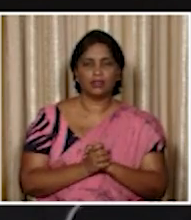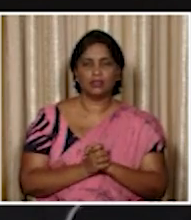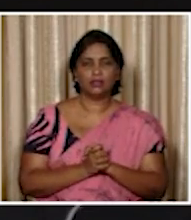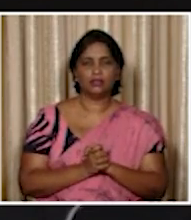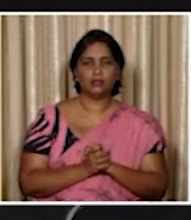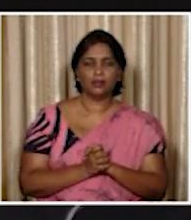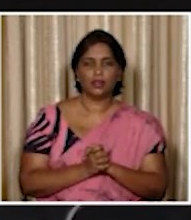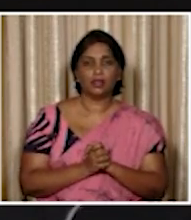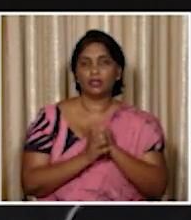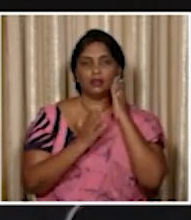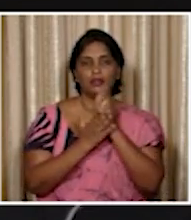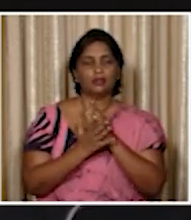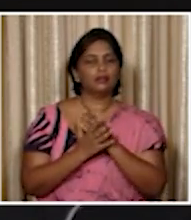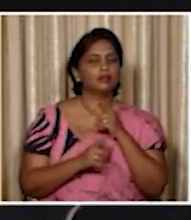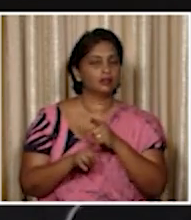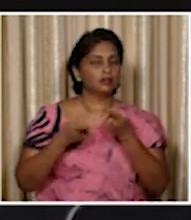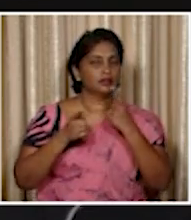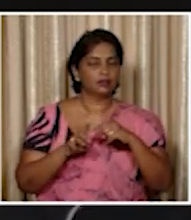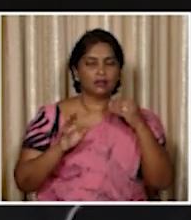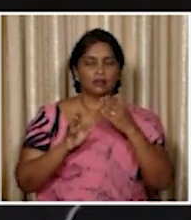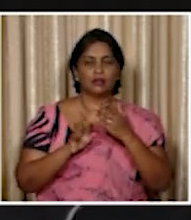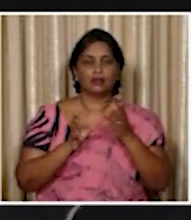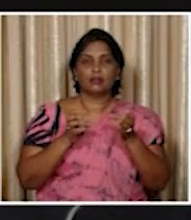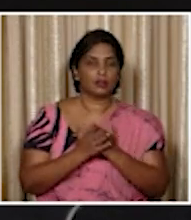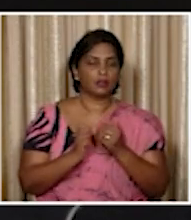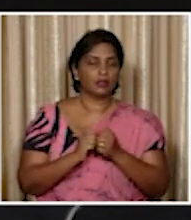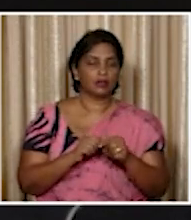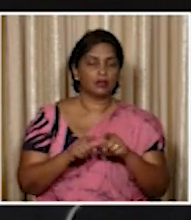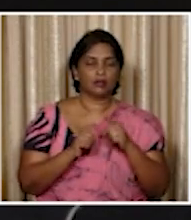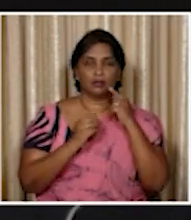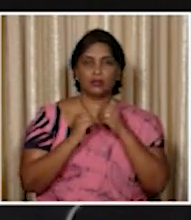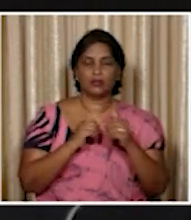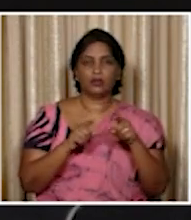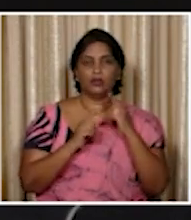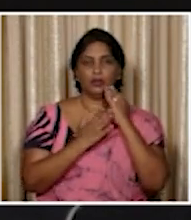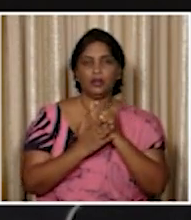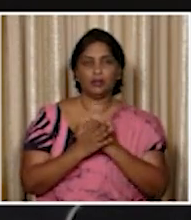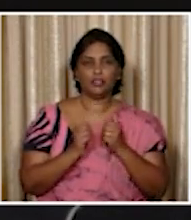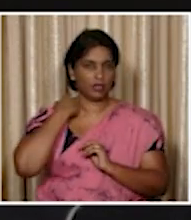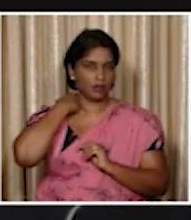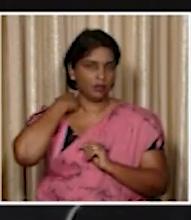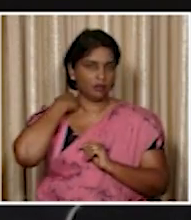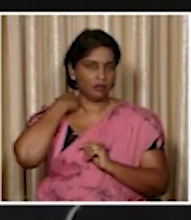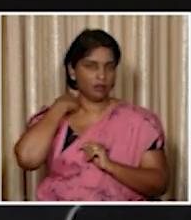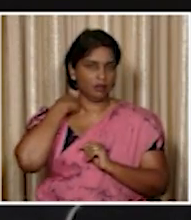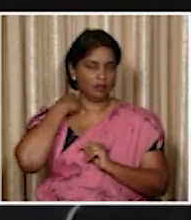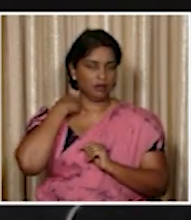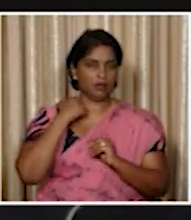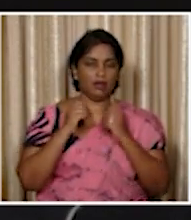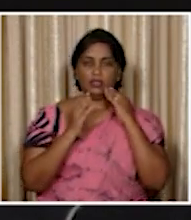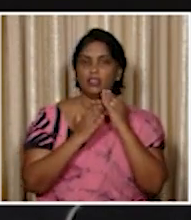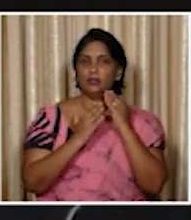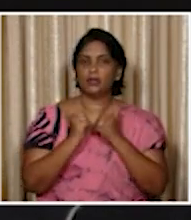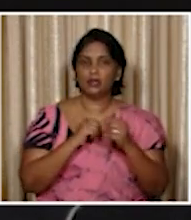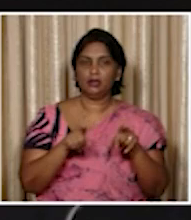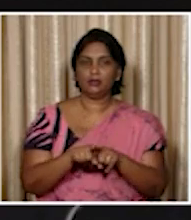have exercised some caution and cautioned the Speaker to adjourn Parliament for a very short while. So, therefore, it